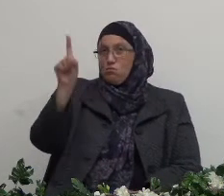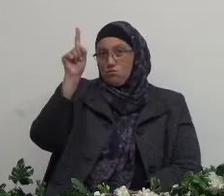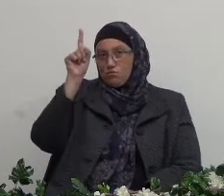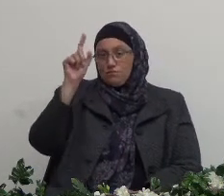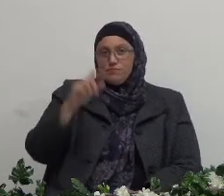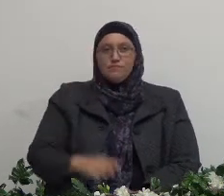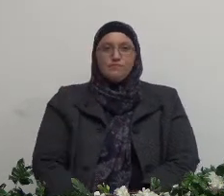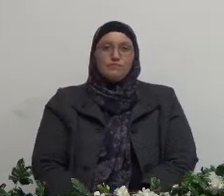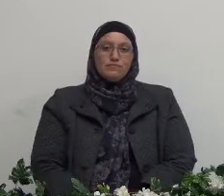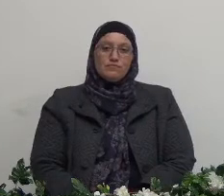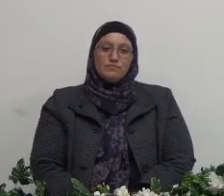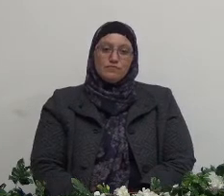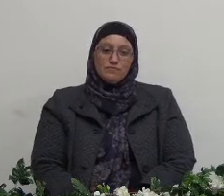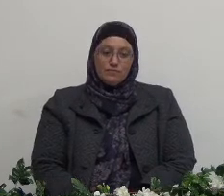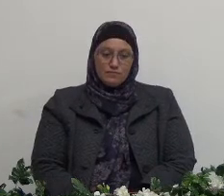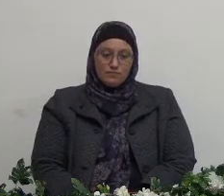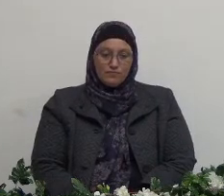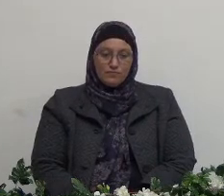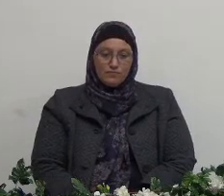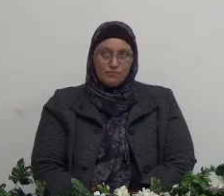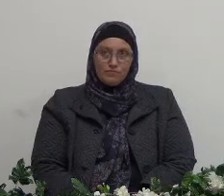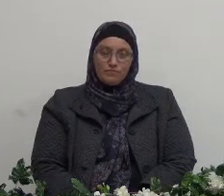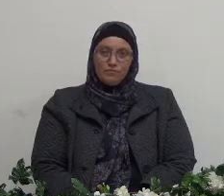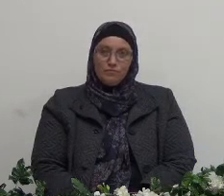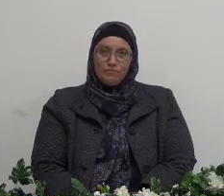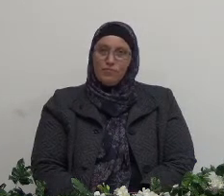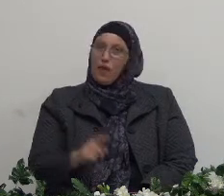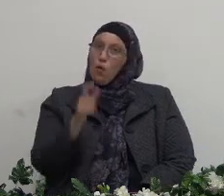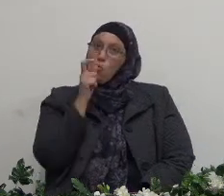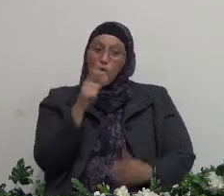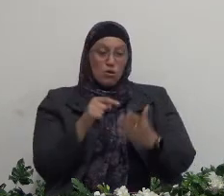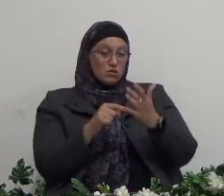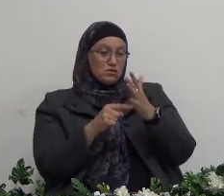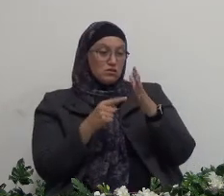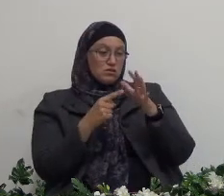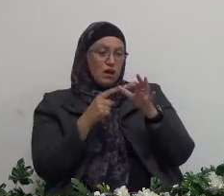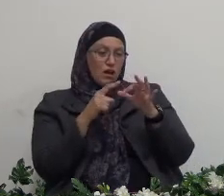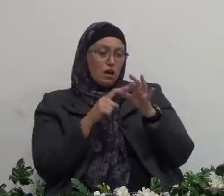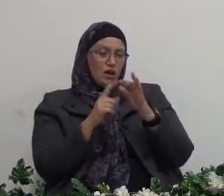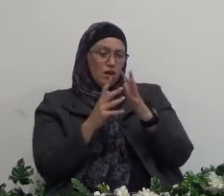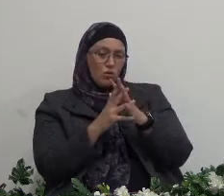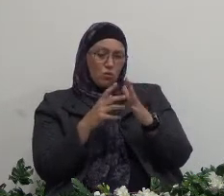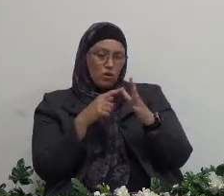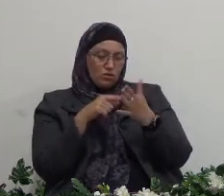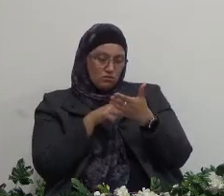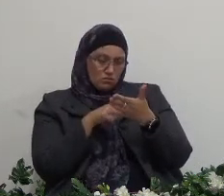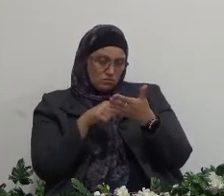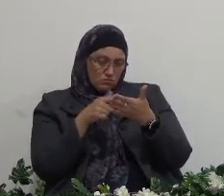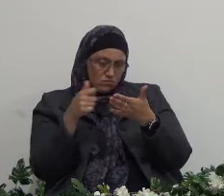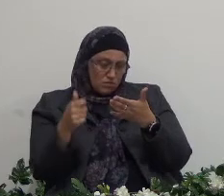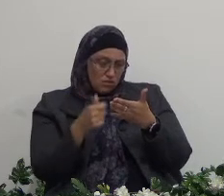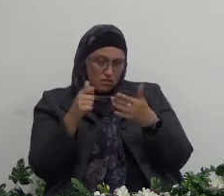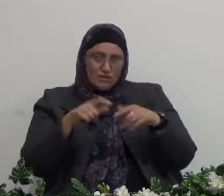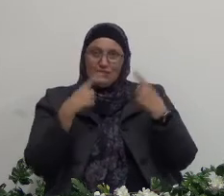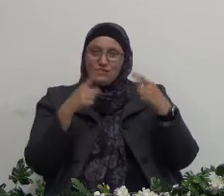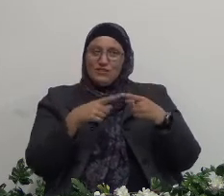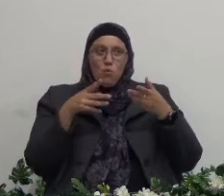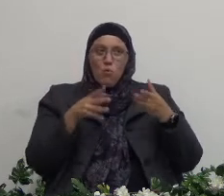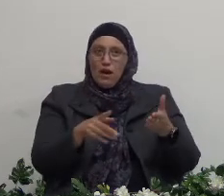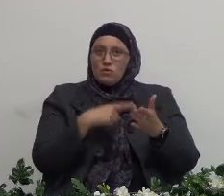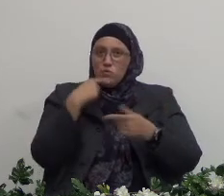many different ways of explaining this word is because the actual meaning gets lost in the